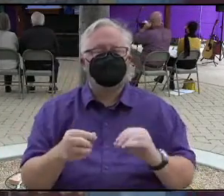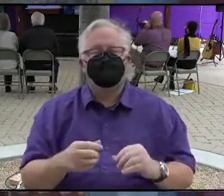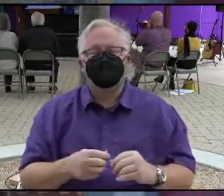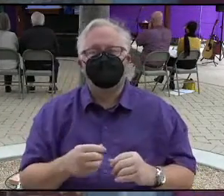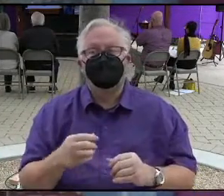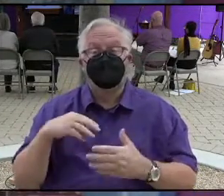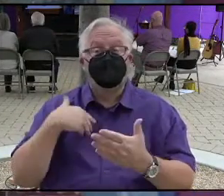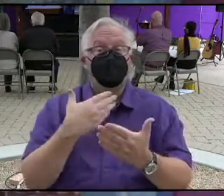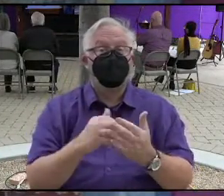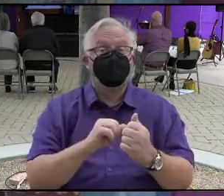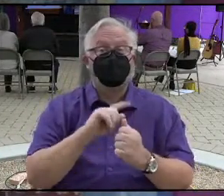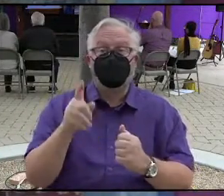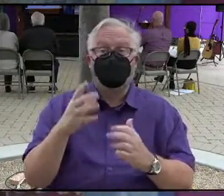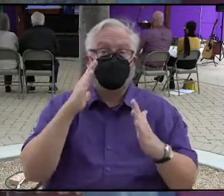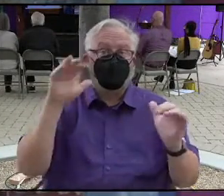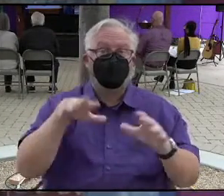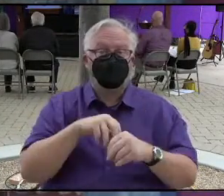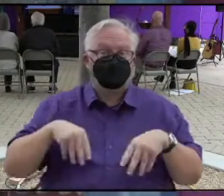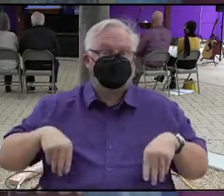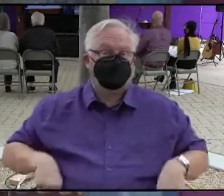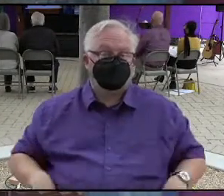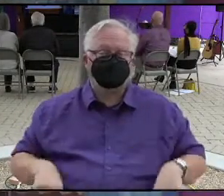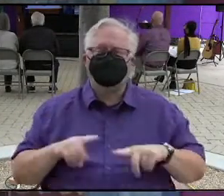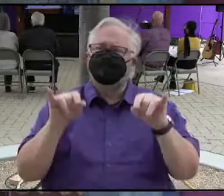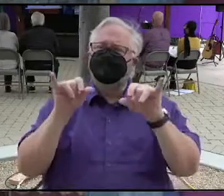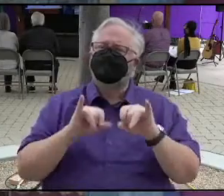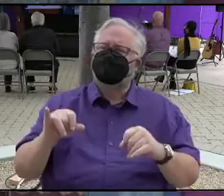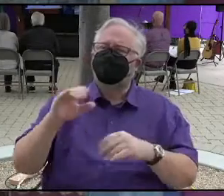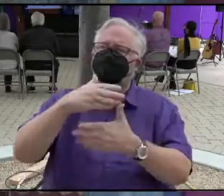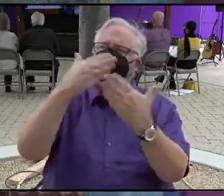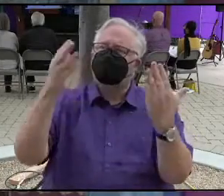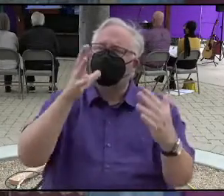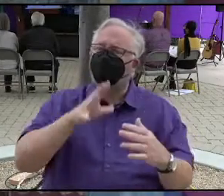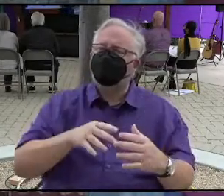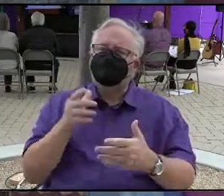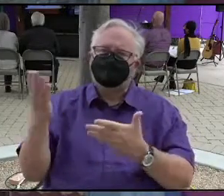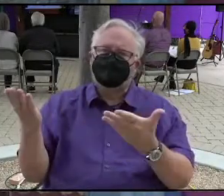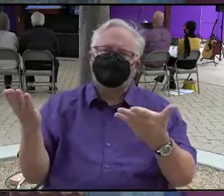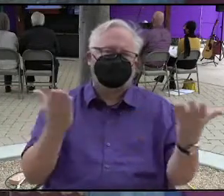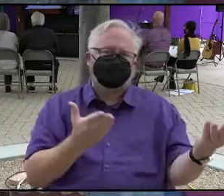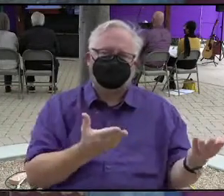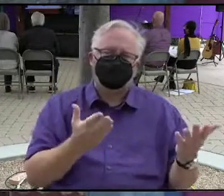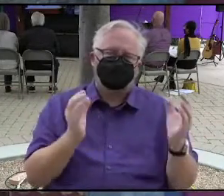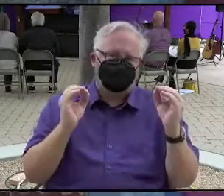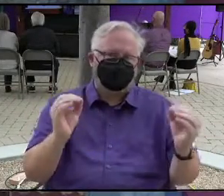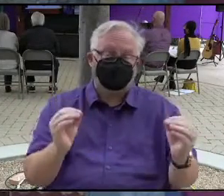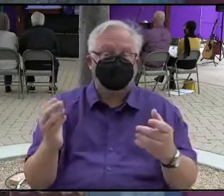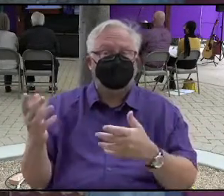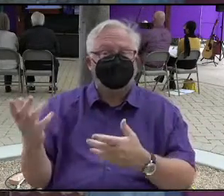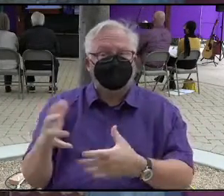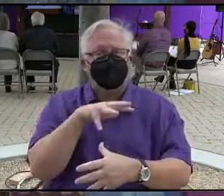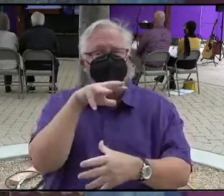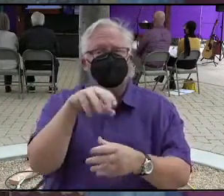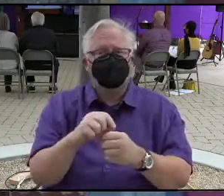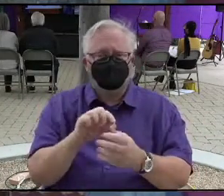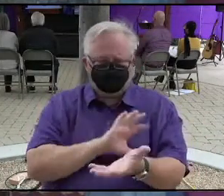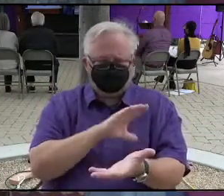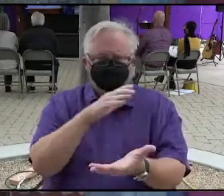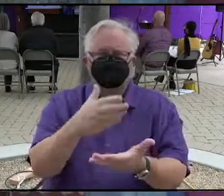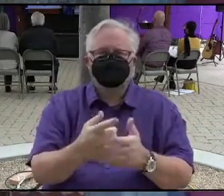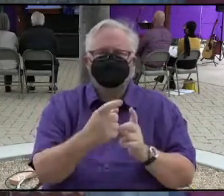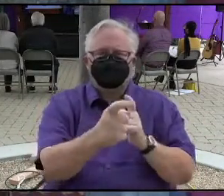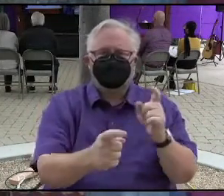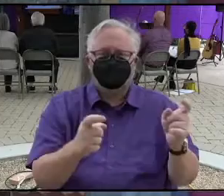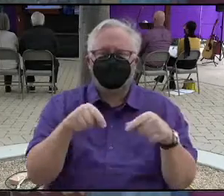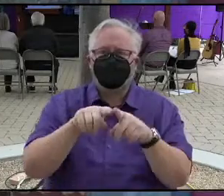his pockets. But also like Sky Woman, he wasn't empty-handed. Like her, he clutched a bundle of gifts as